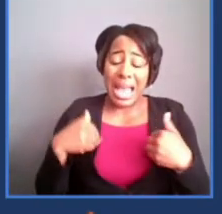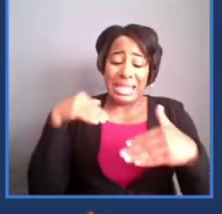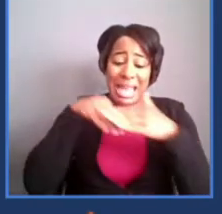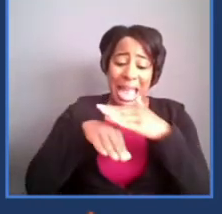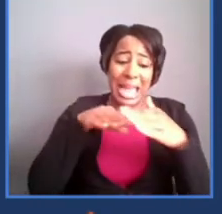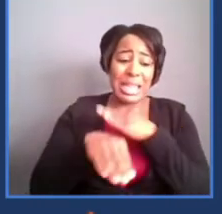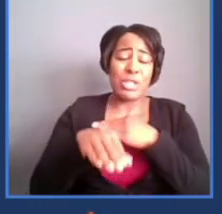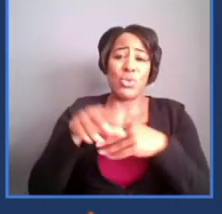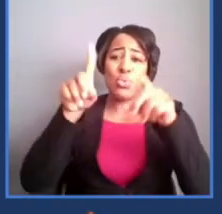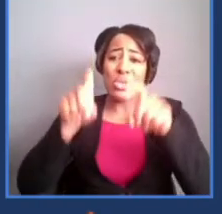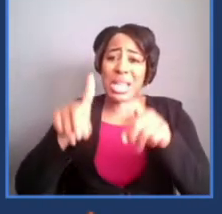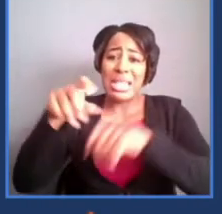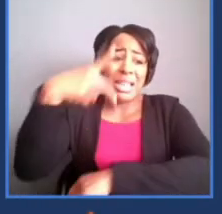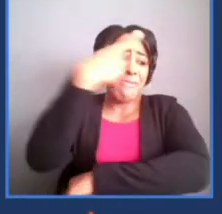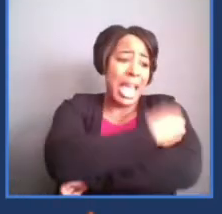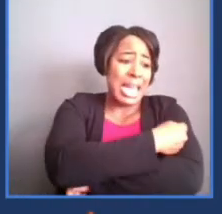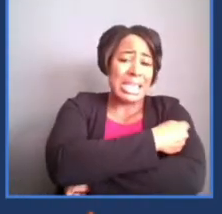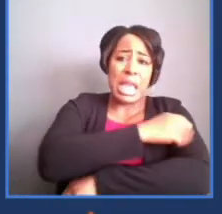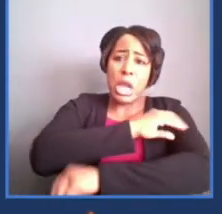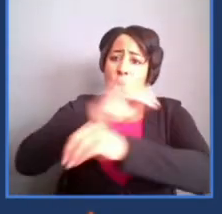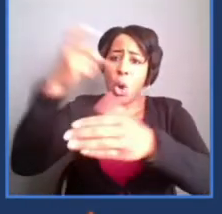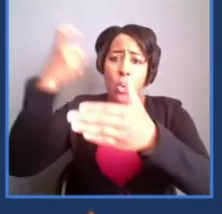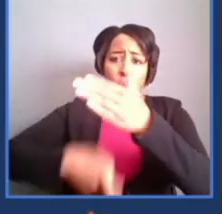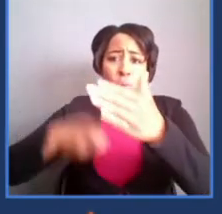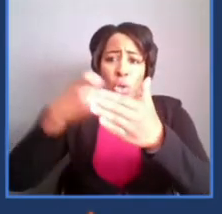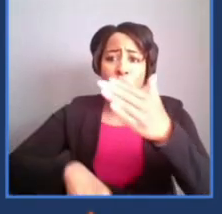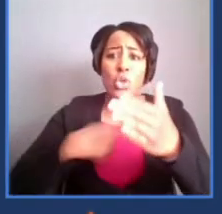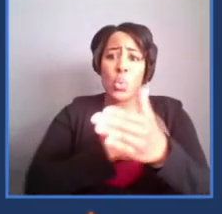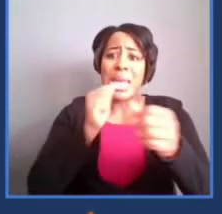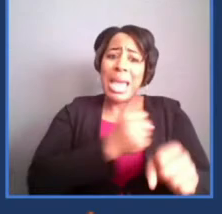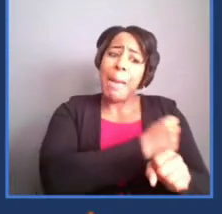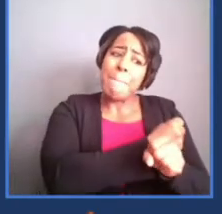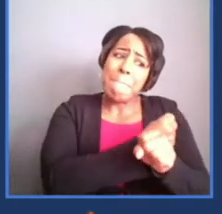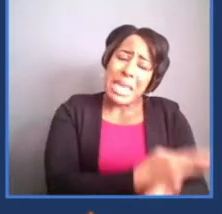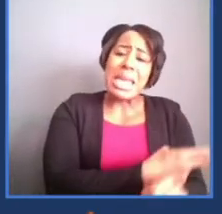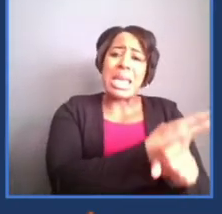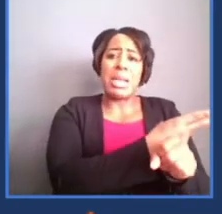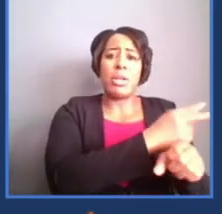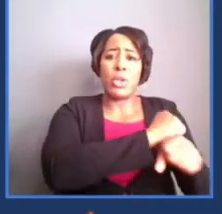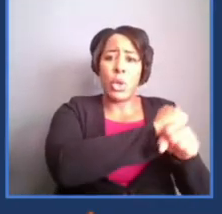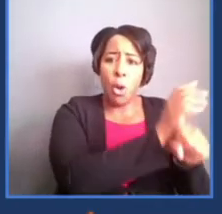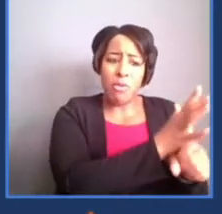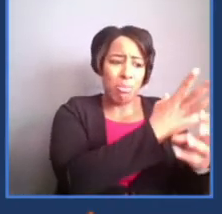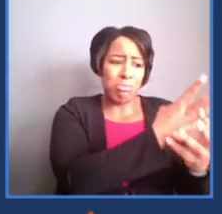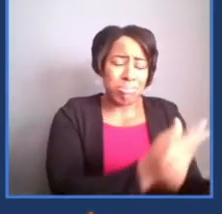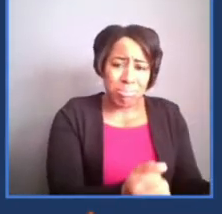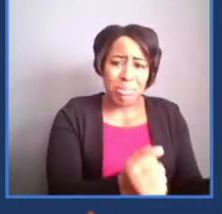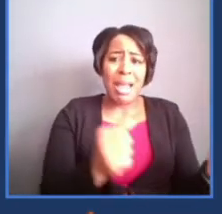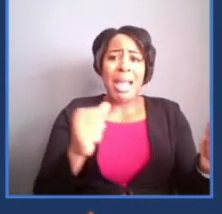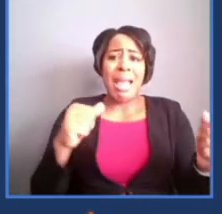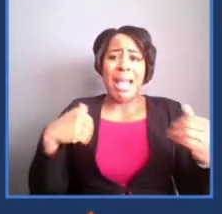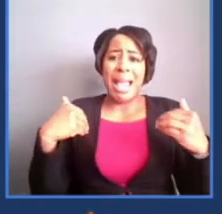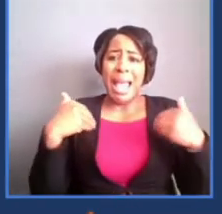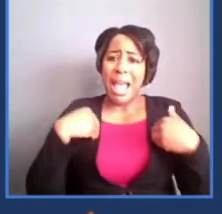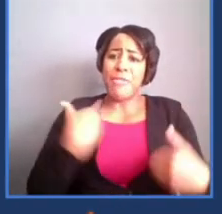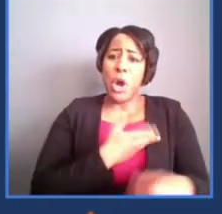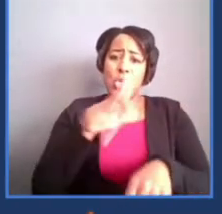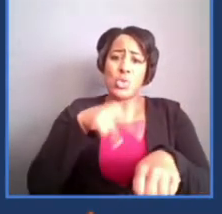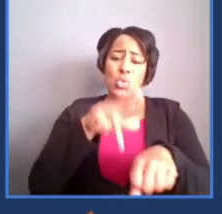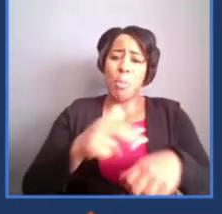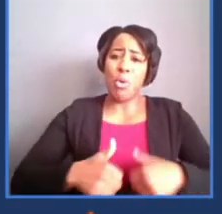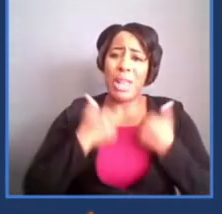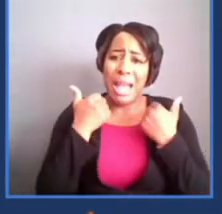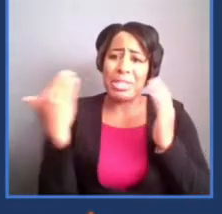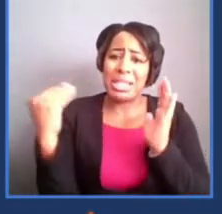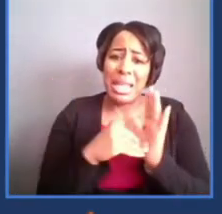beat COVID-19 and get our daily lives back. And do you believe, like I do, Atlanta, and like Reverend Warnock